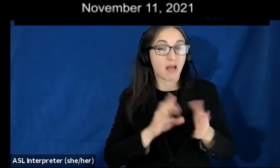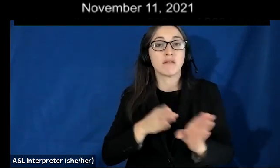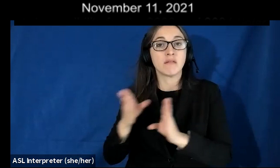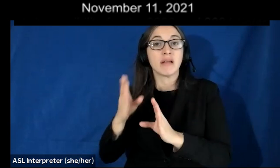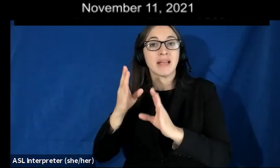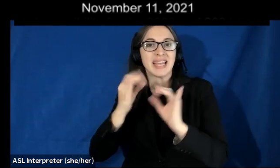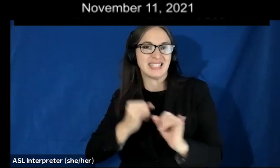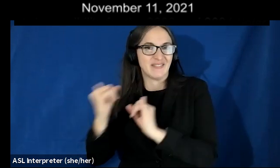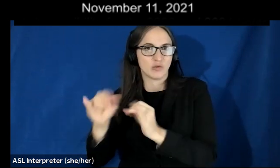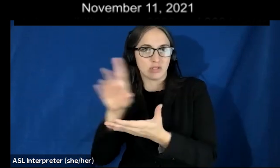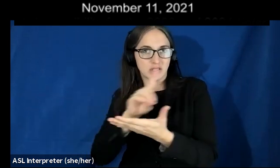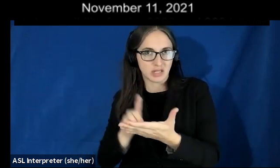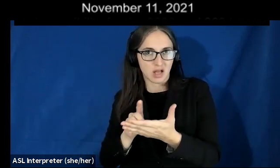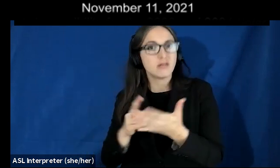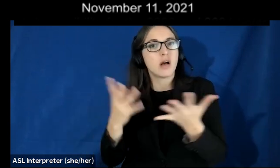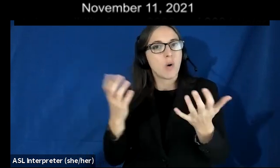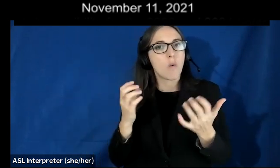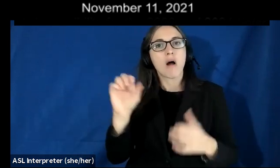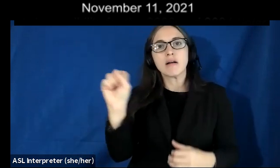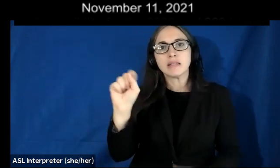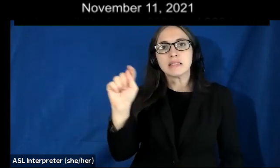education accessible.